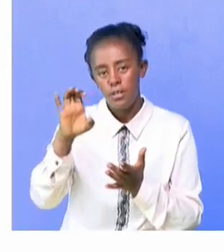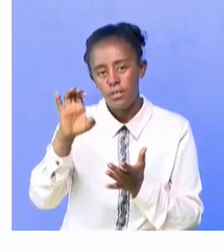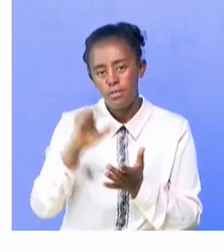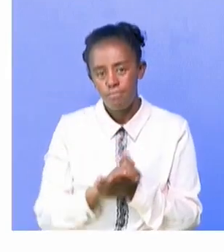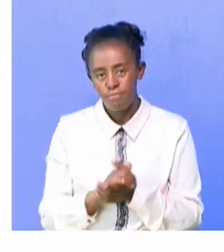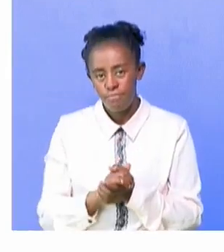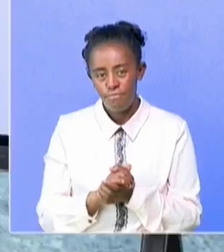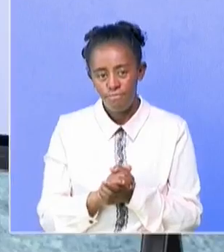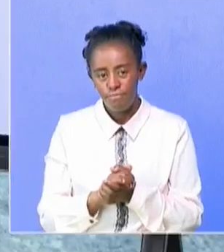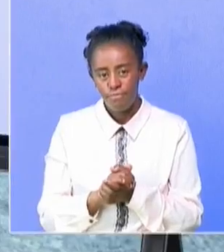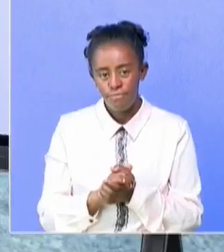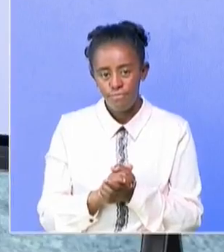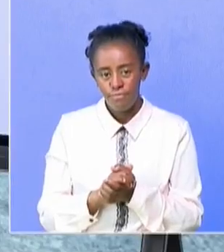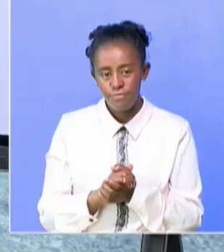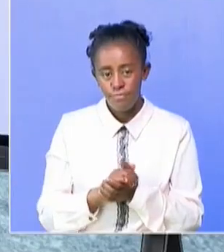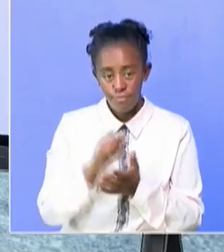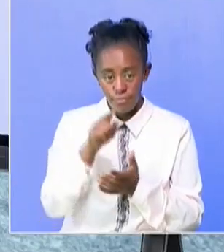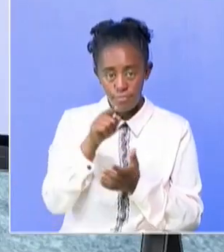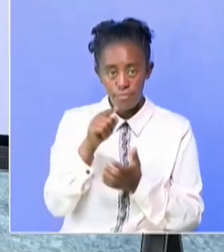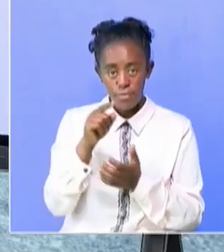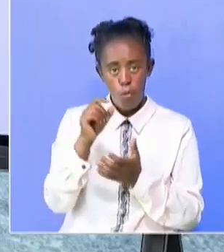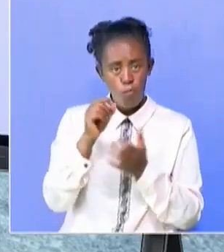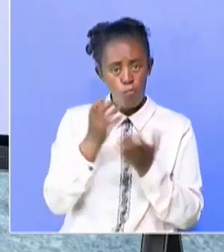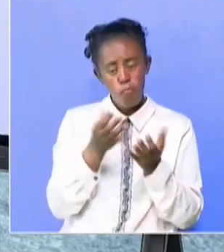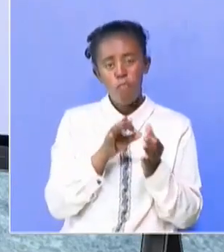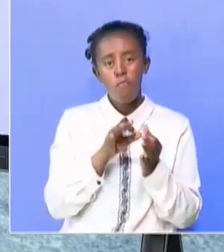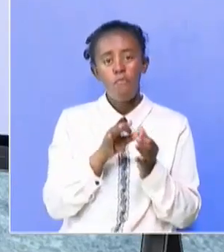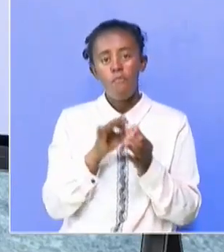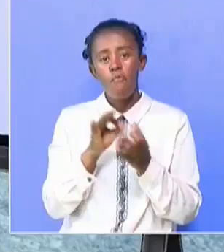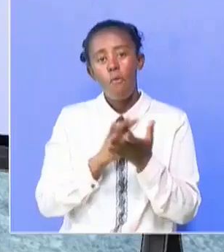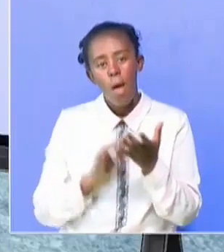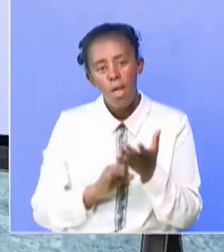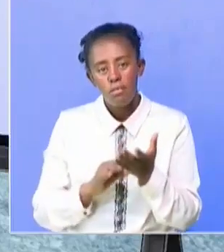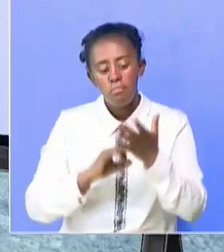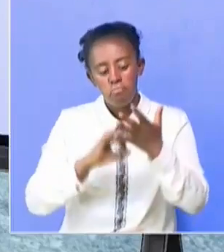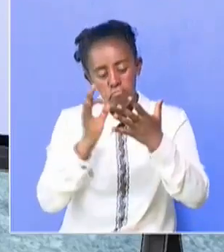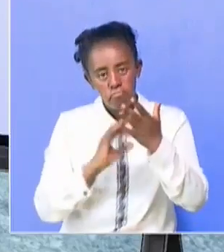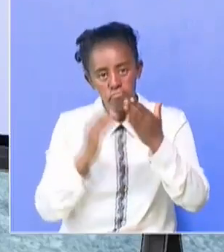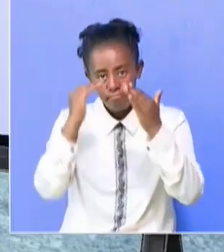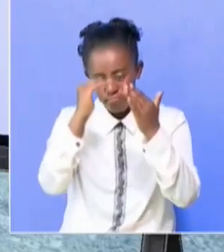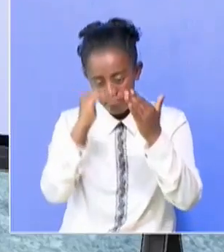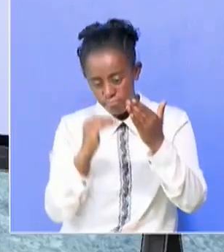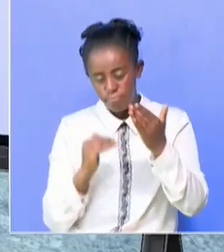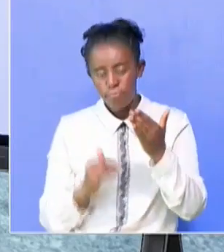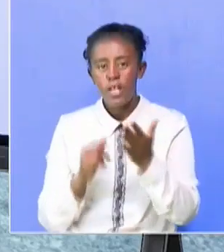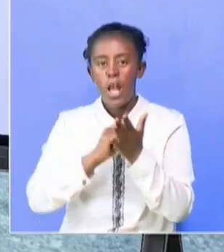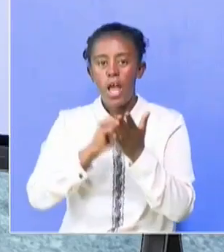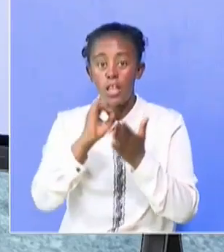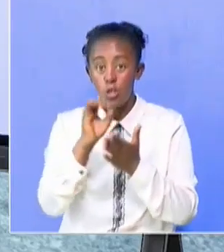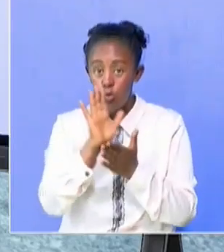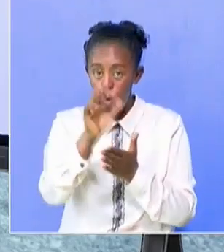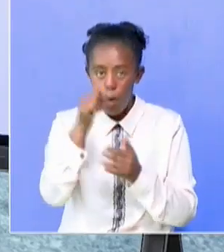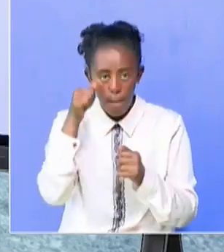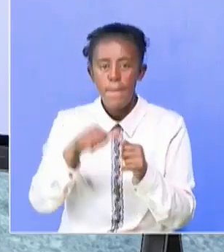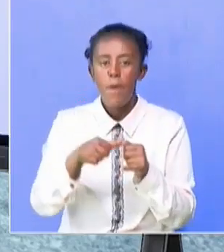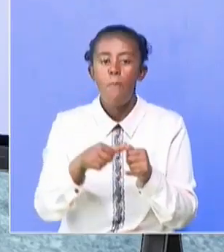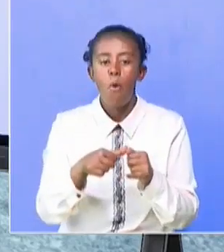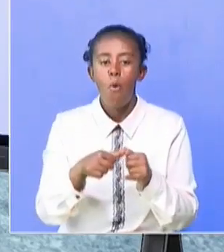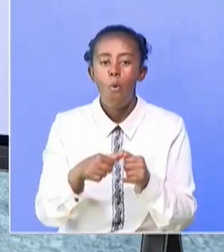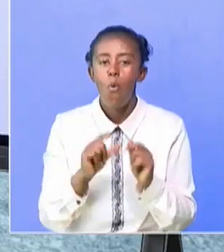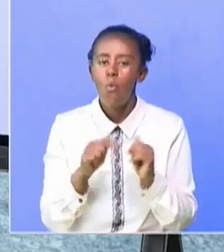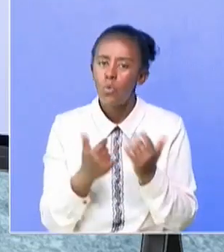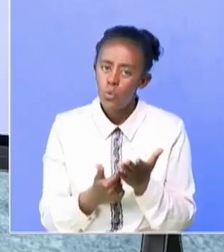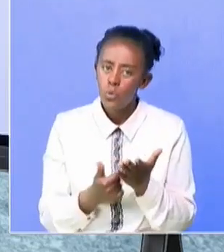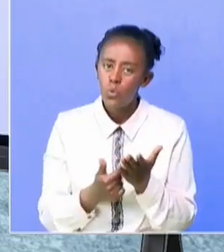Yeah, this is a formal format of what? Writing your memo.